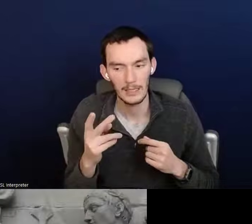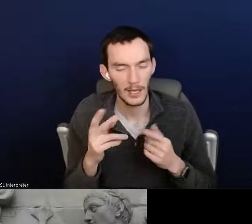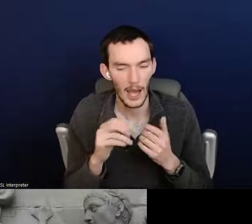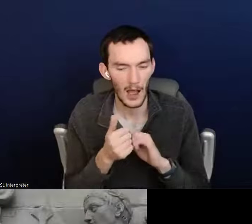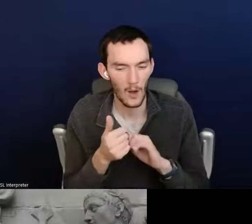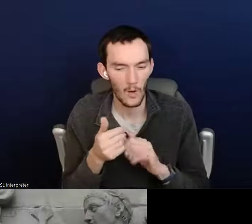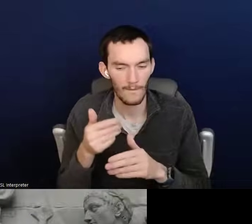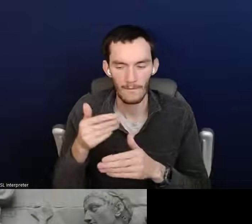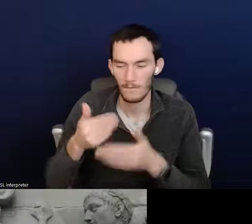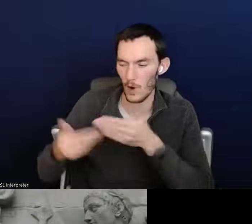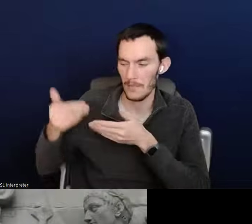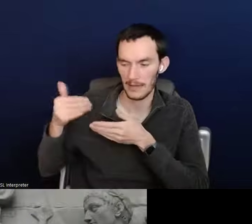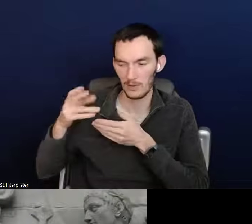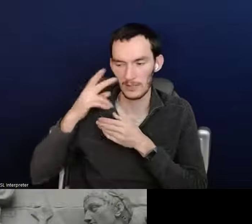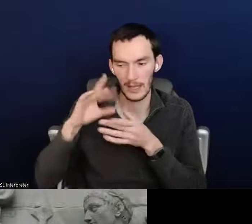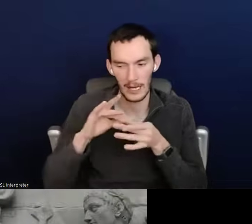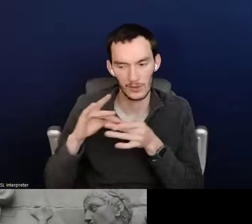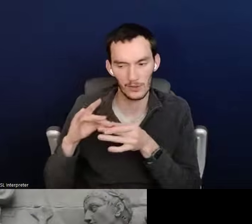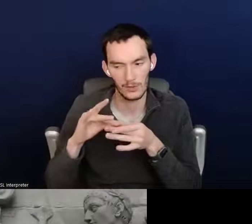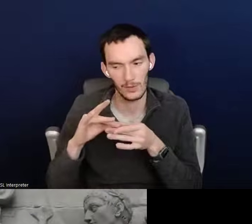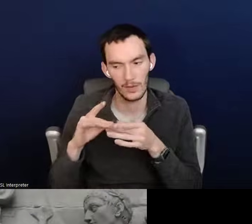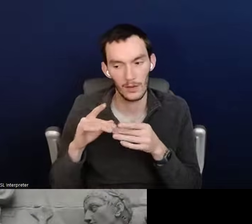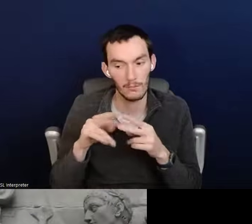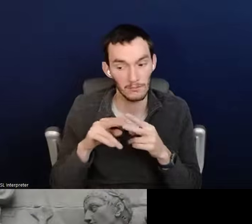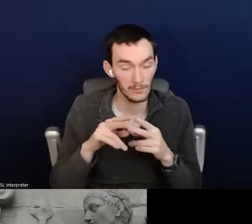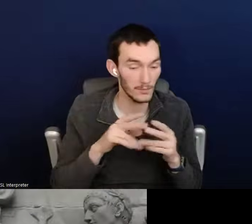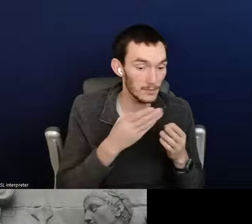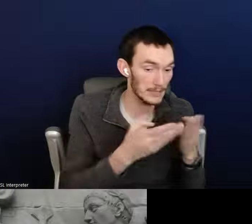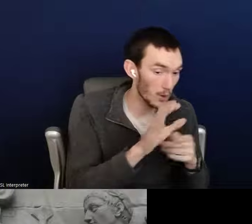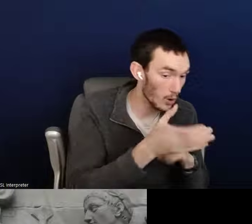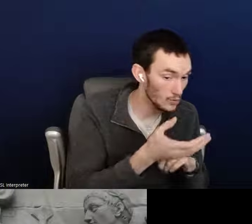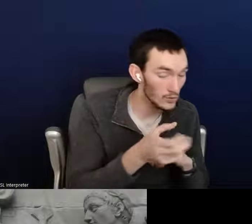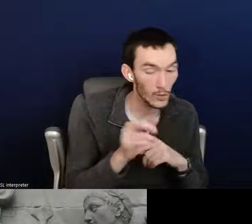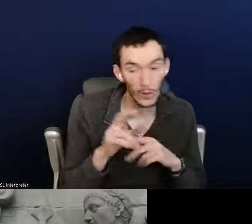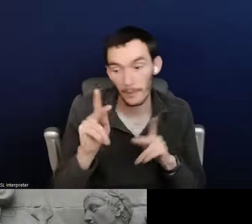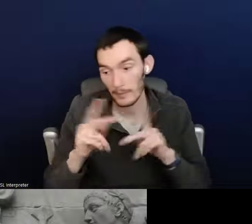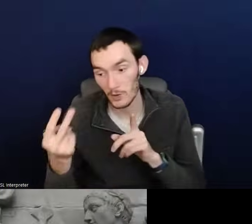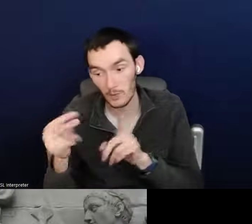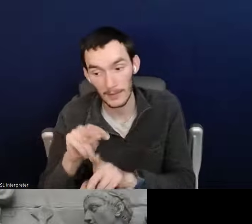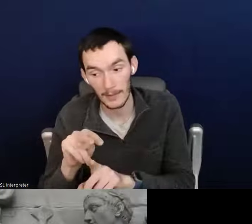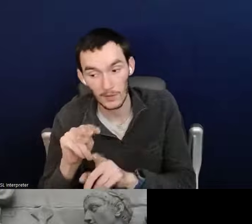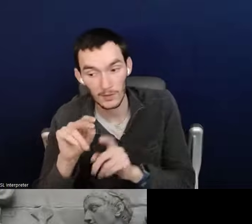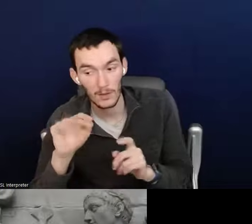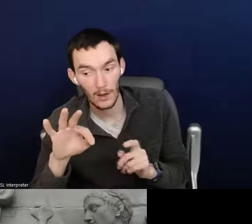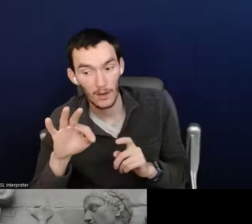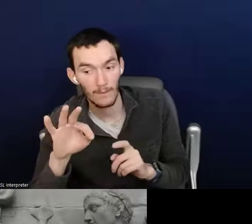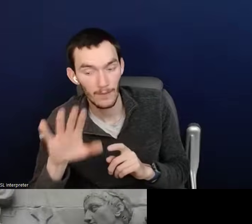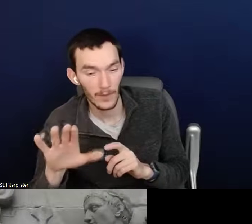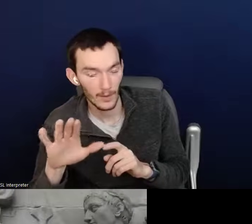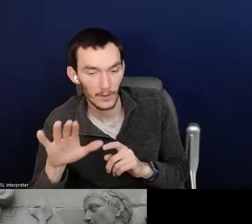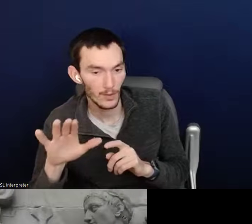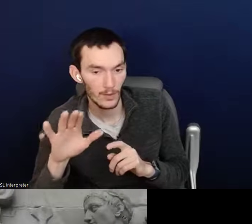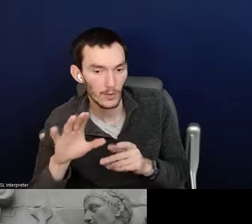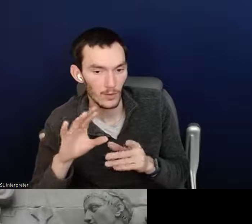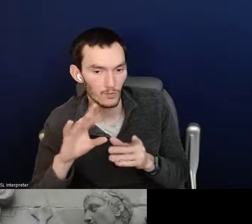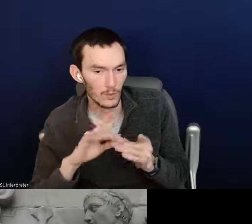back do you see a connection, either in terms of material culture or in people's perceptions of their